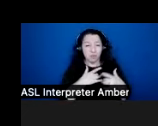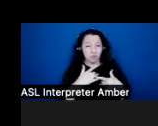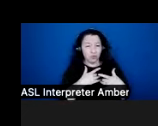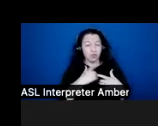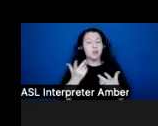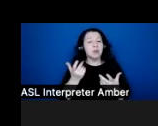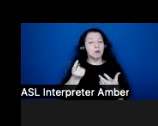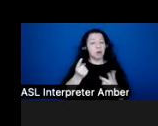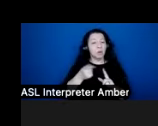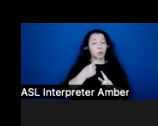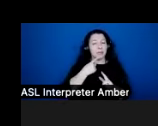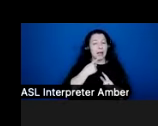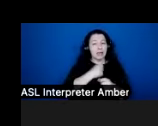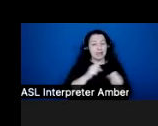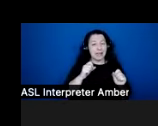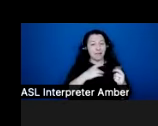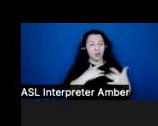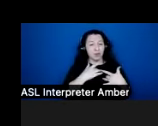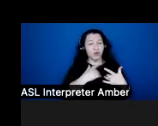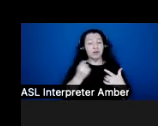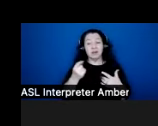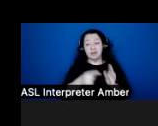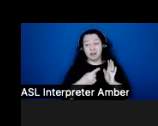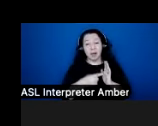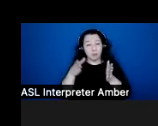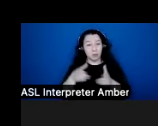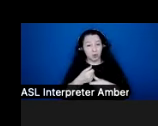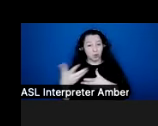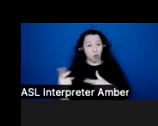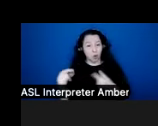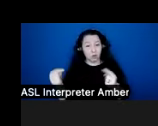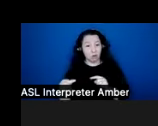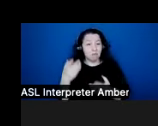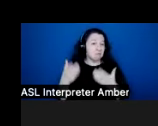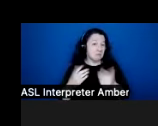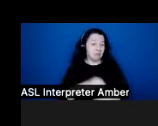safety concerns, sometimes the person causing harm might be like